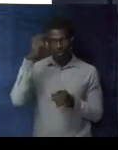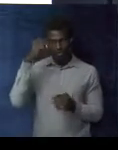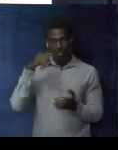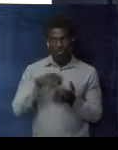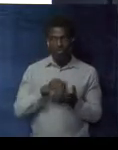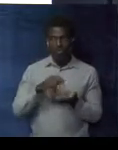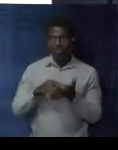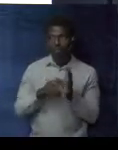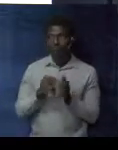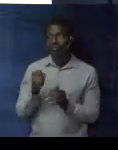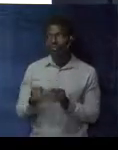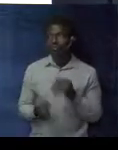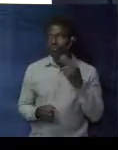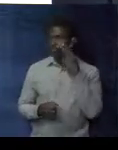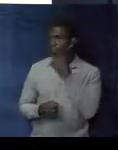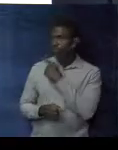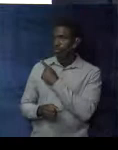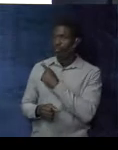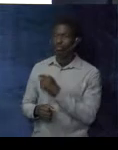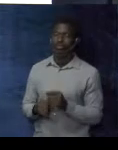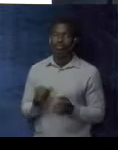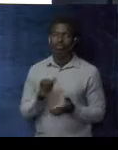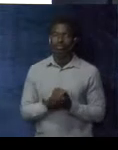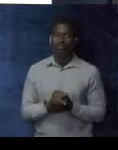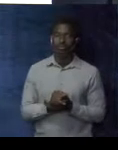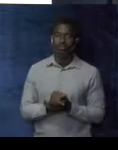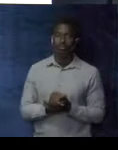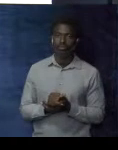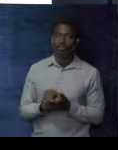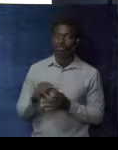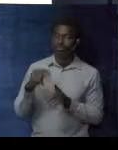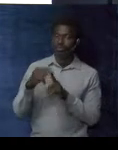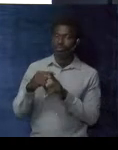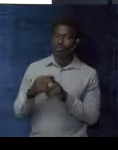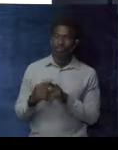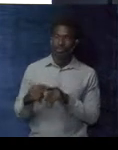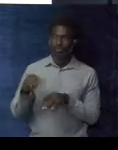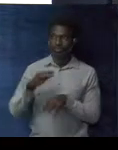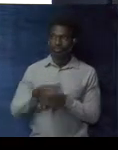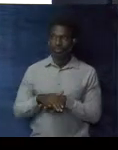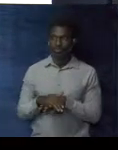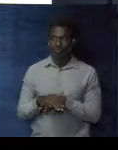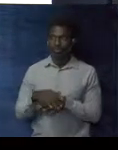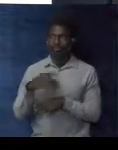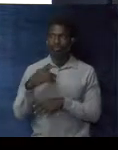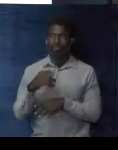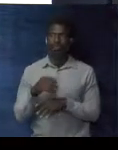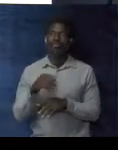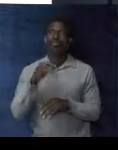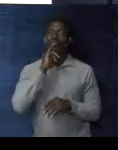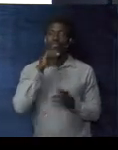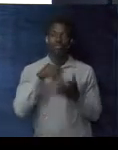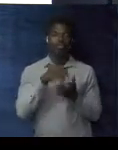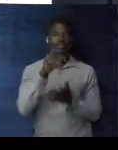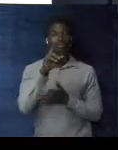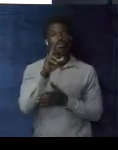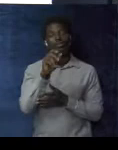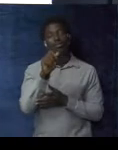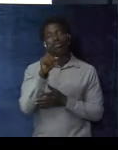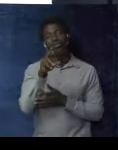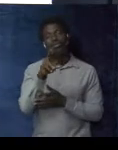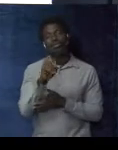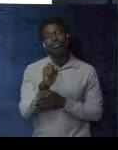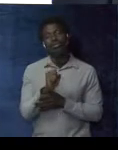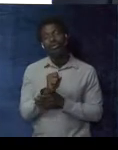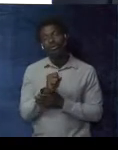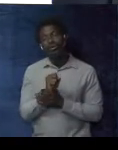means? What do you think it means? That word that is written above the purple, bluish purple line. Is it radius?